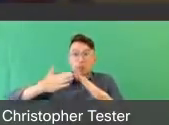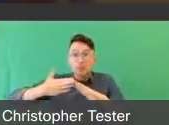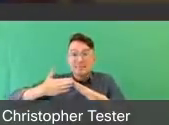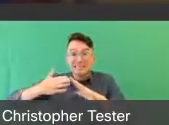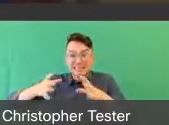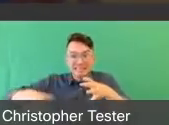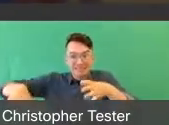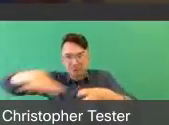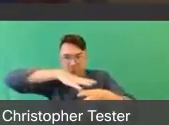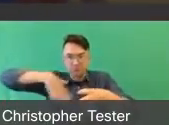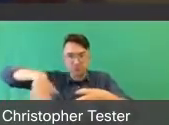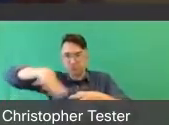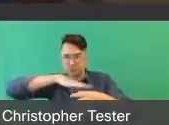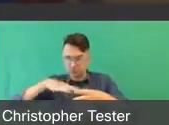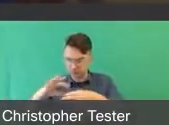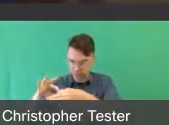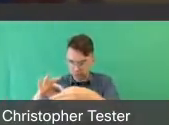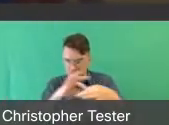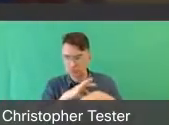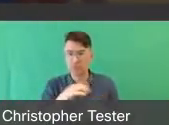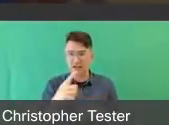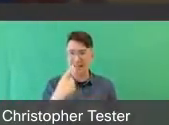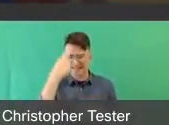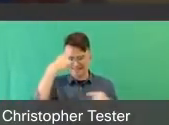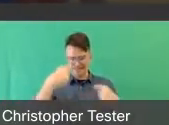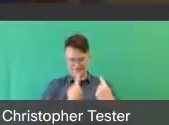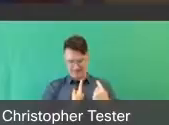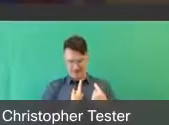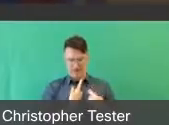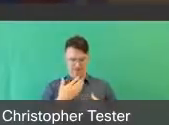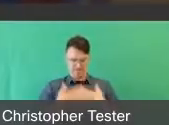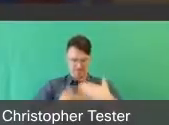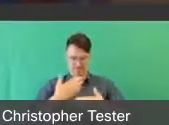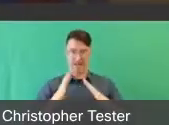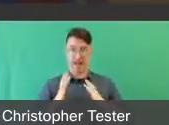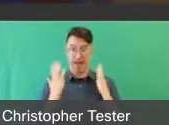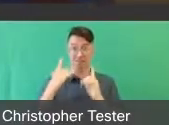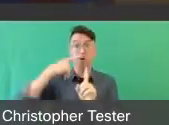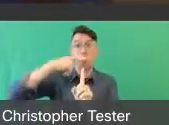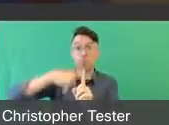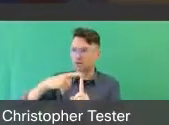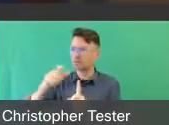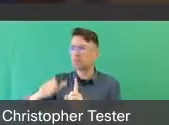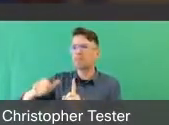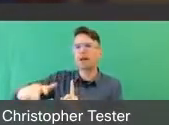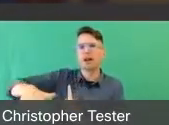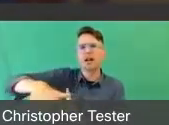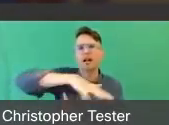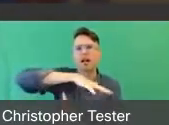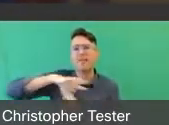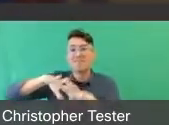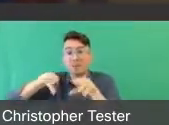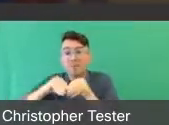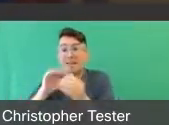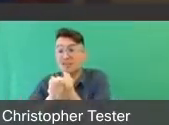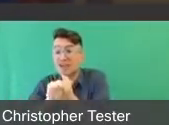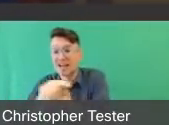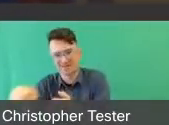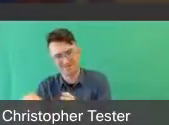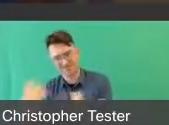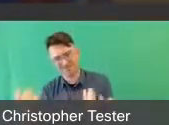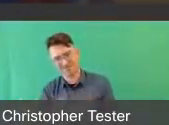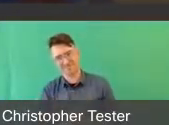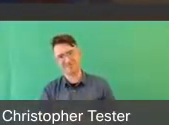whole. So as you look at it, there are lots of ways that you can do it. So in this video, there are creators